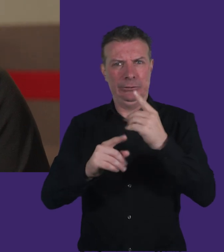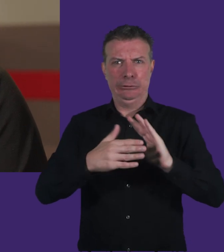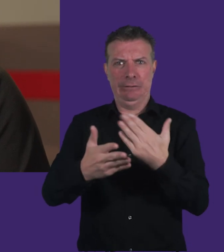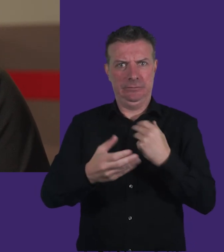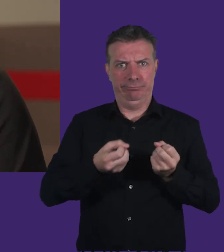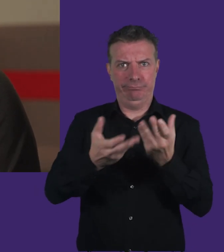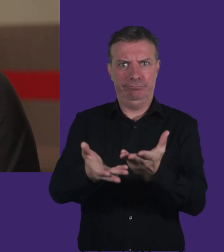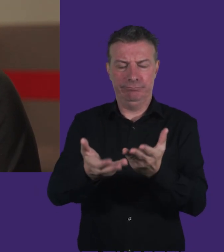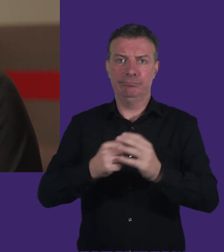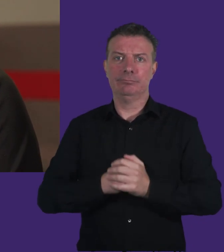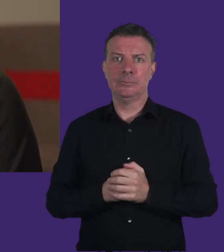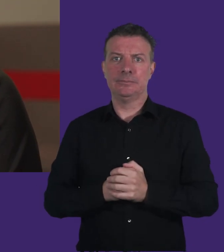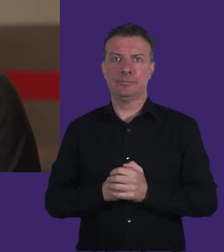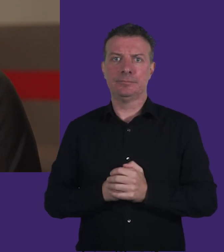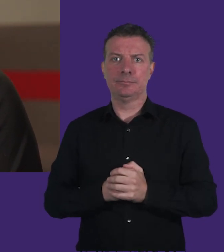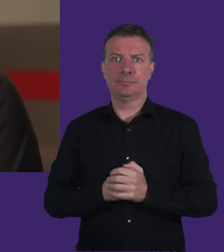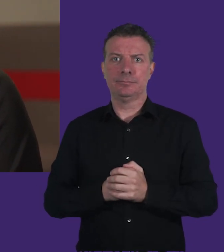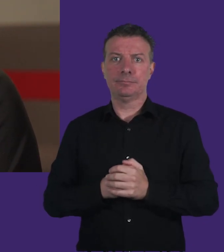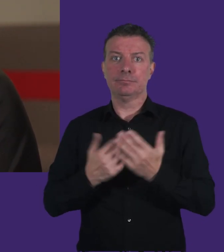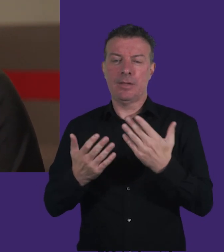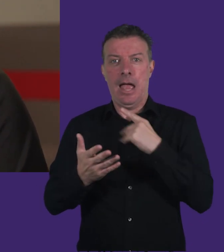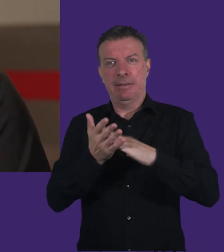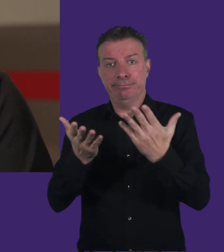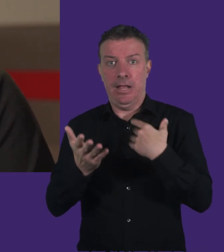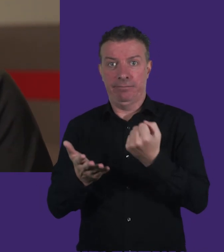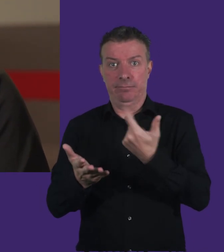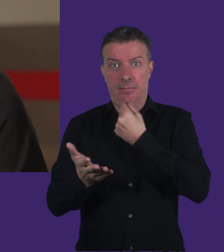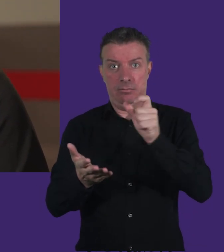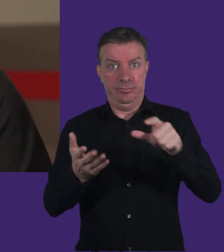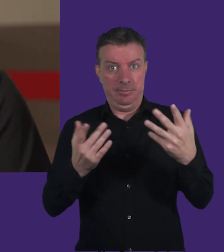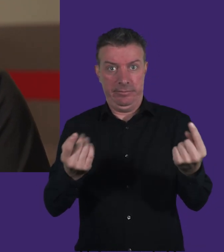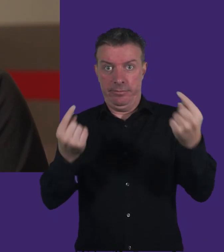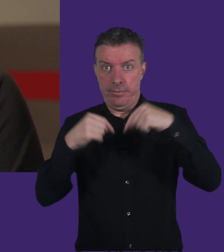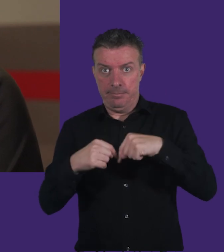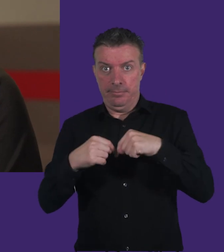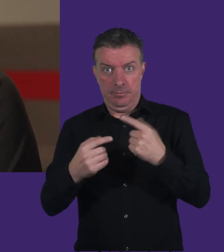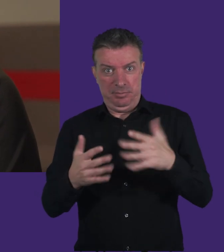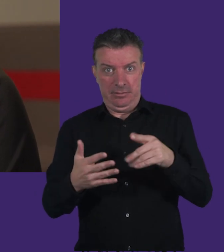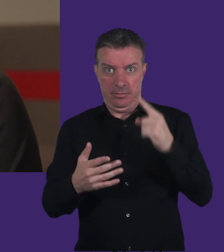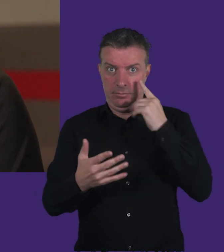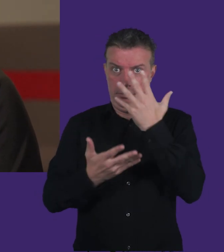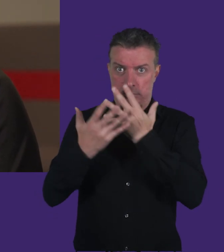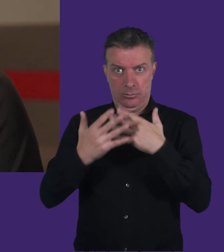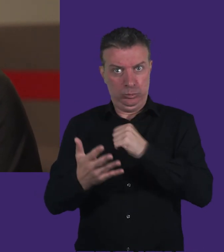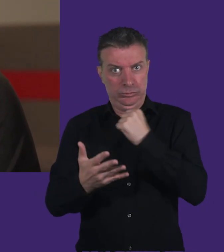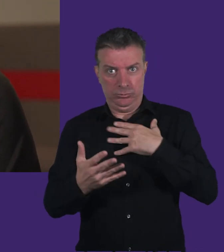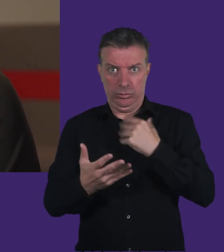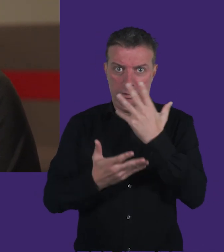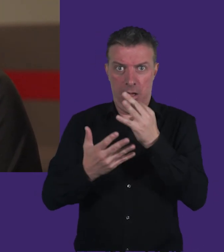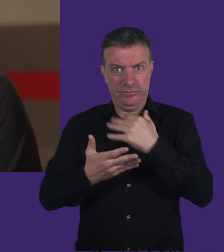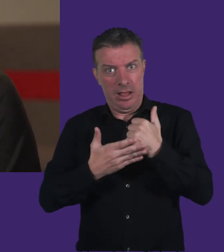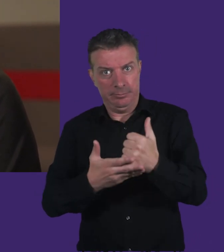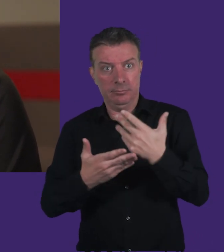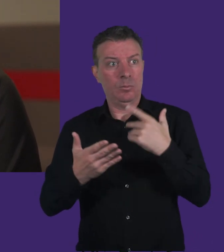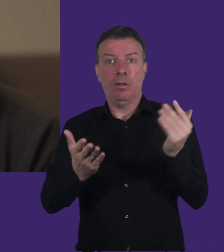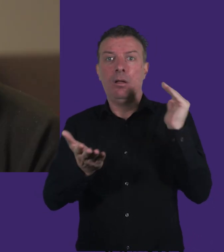We provide a very quick service. So, I mean, I have guys who have been in that position of being suicidal and